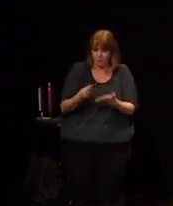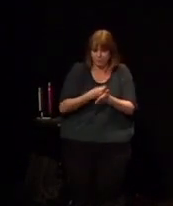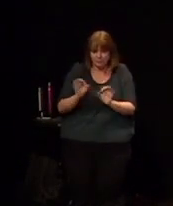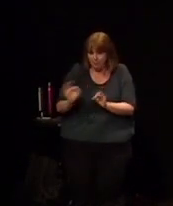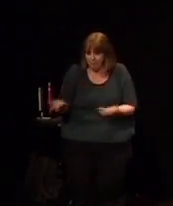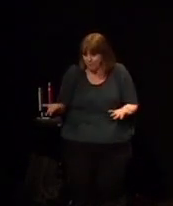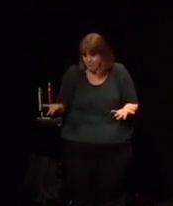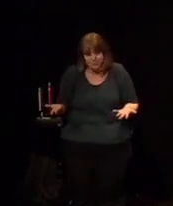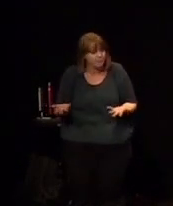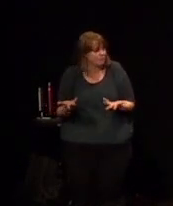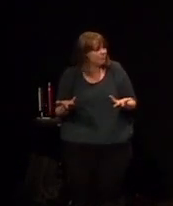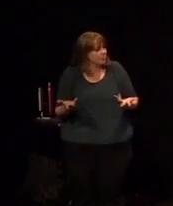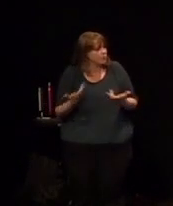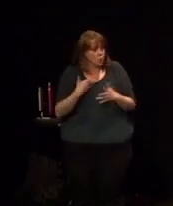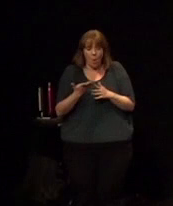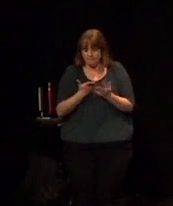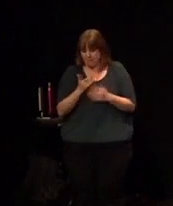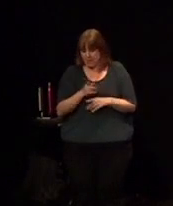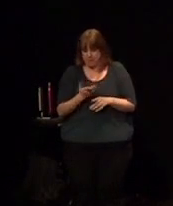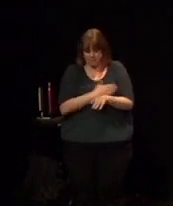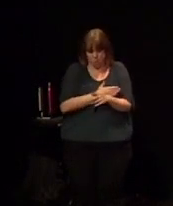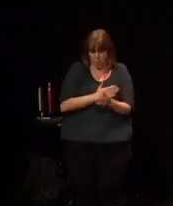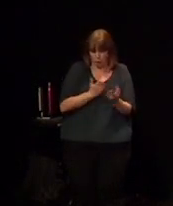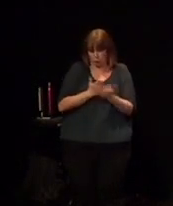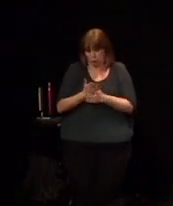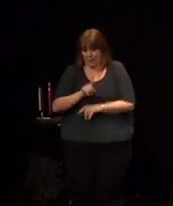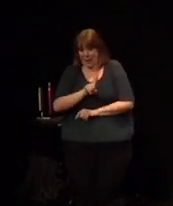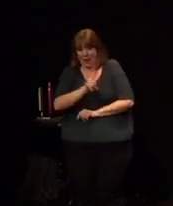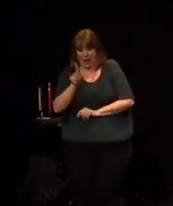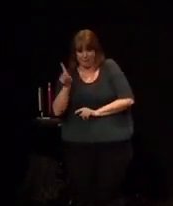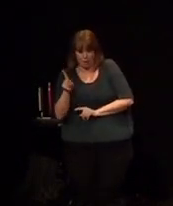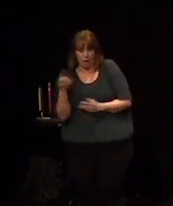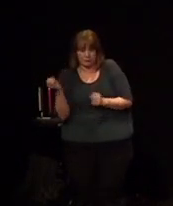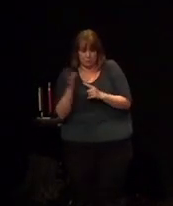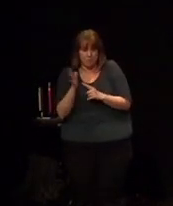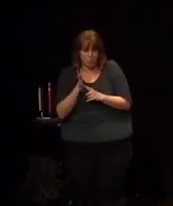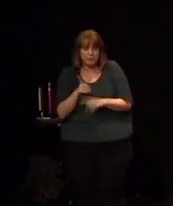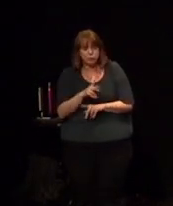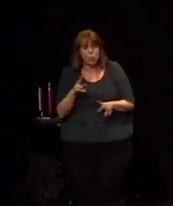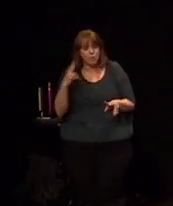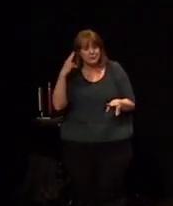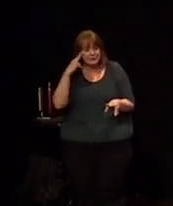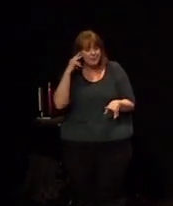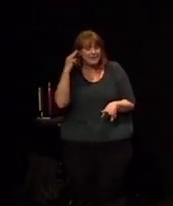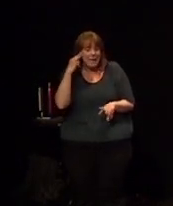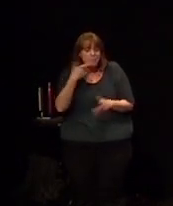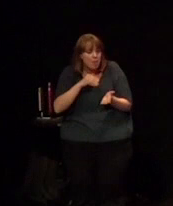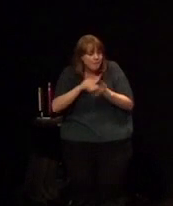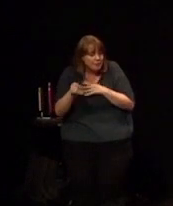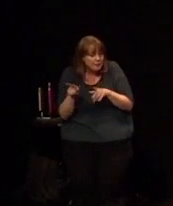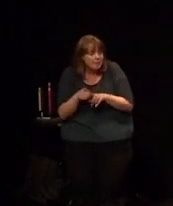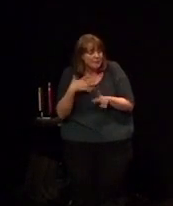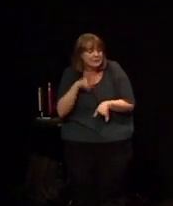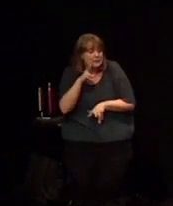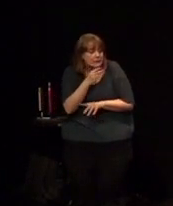have before, after, and after. And the most important is deaf people getting paid. I have teams